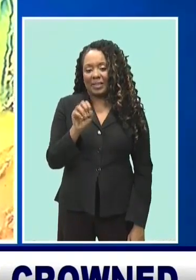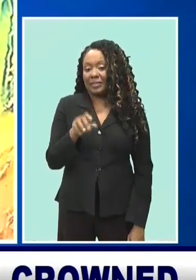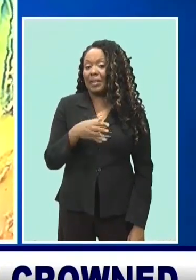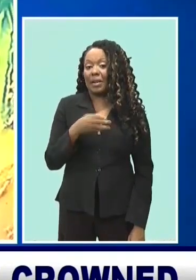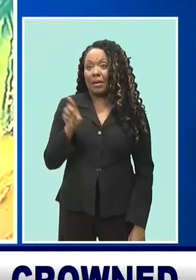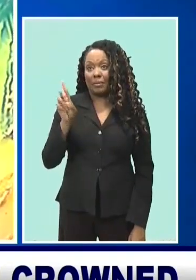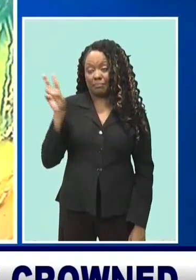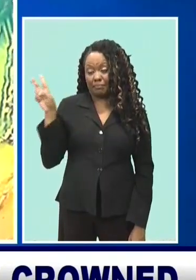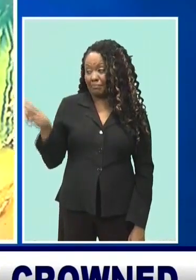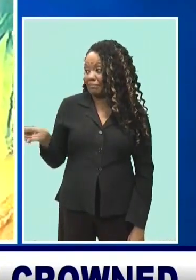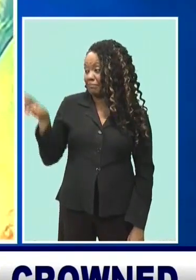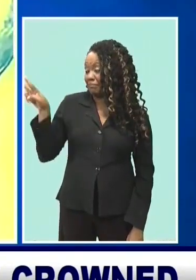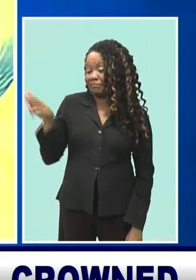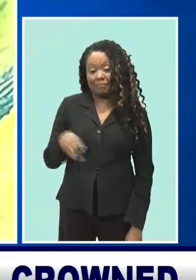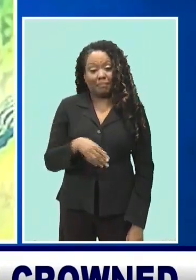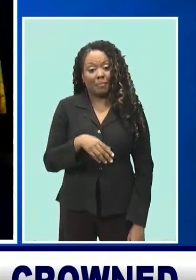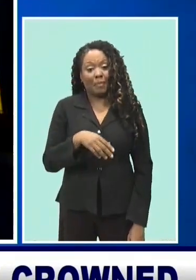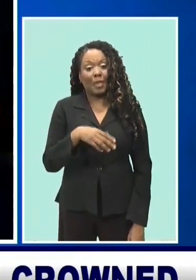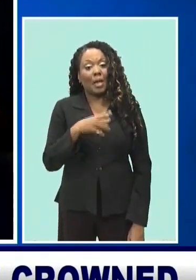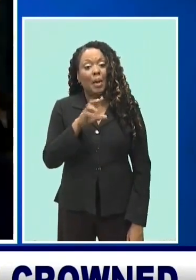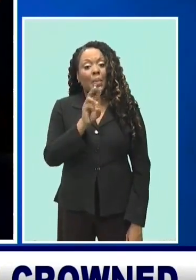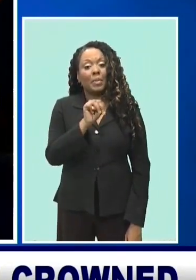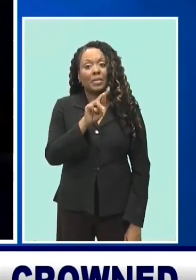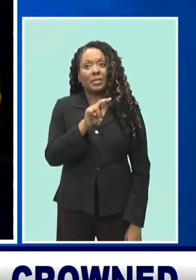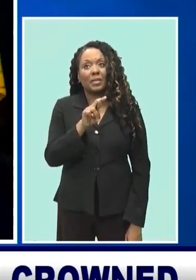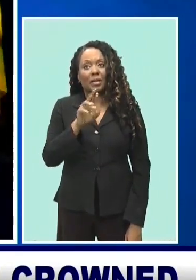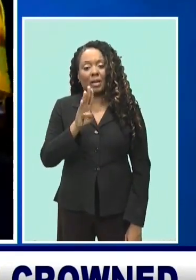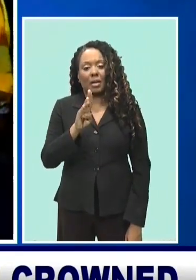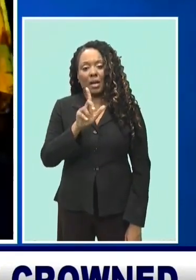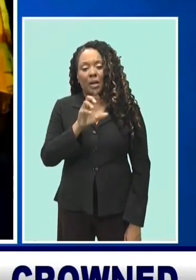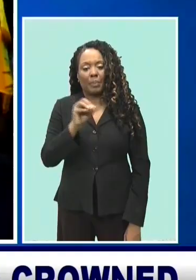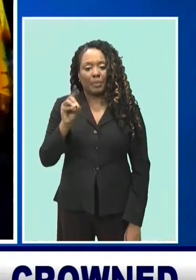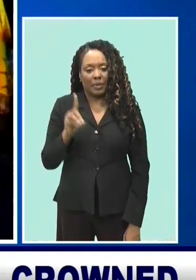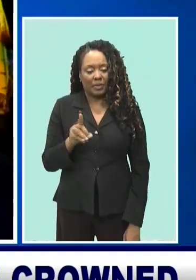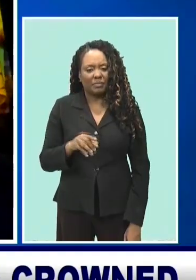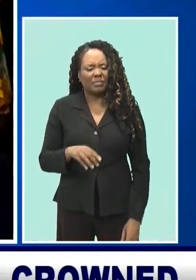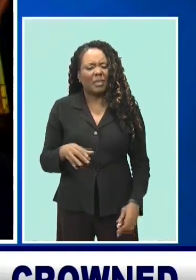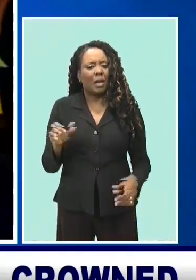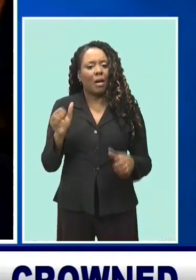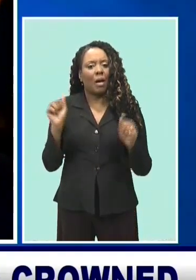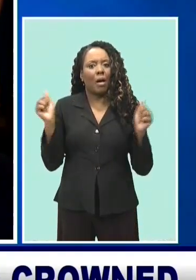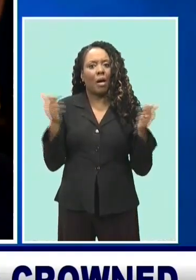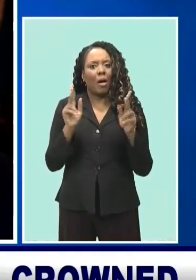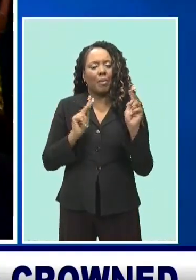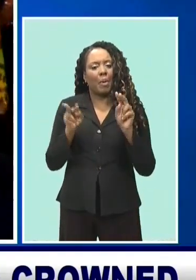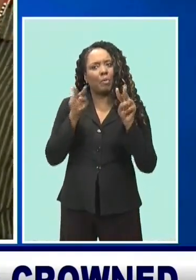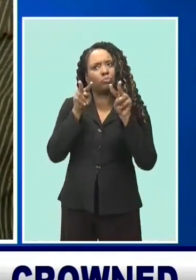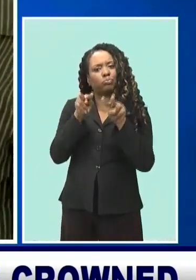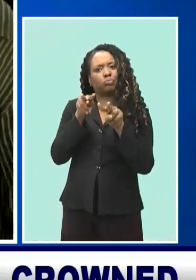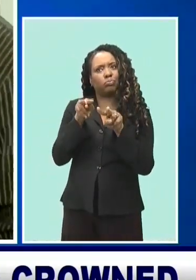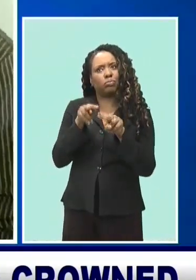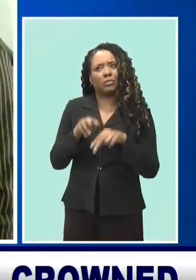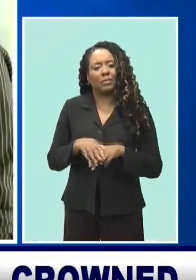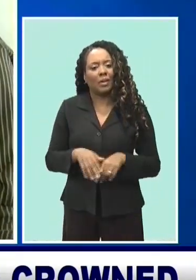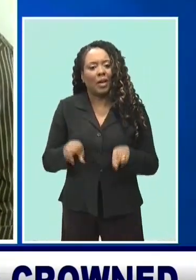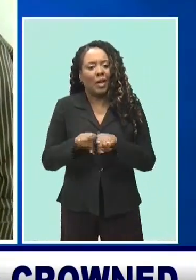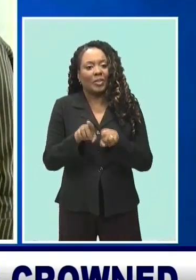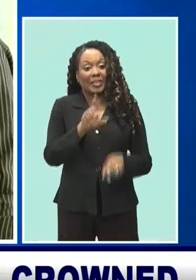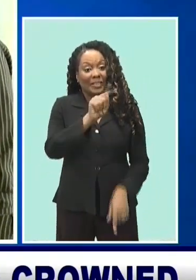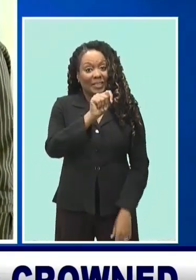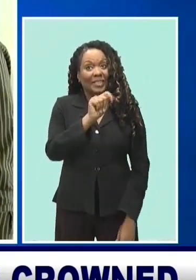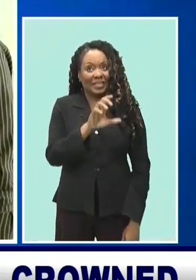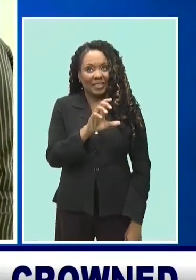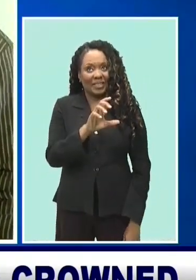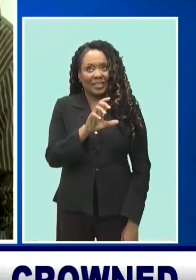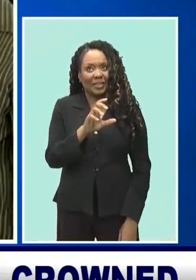Blood. There's some big guns in the competition that everyone will be keeping their eyes on. The regular finalists. TC's Iron Lady will go